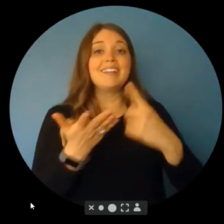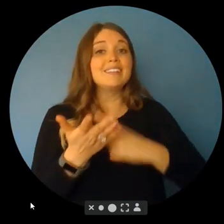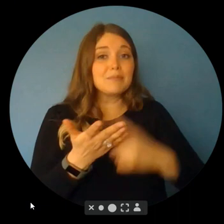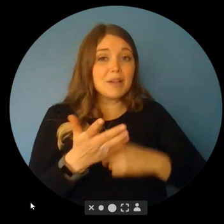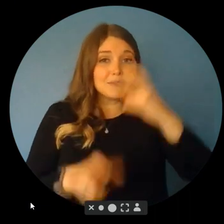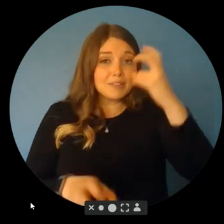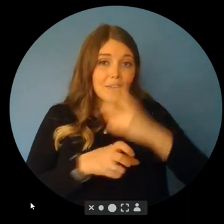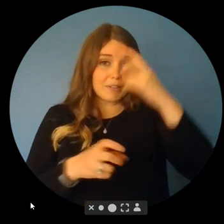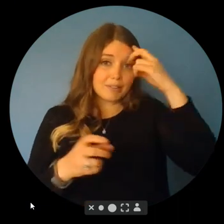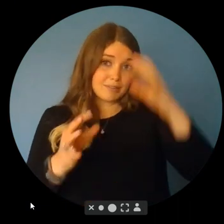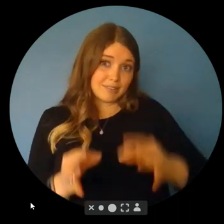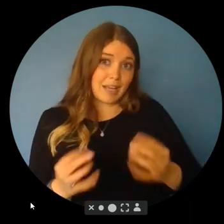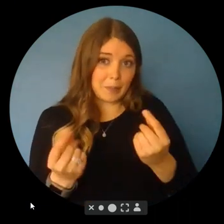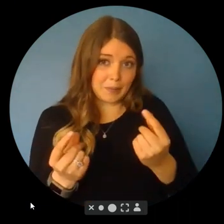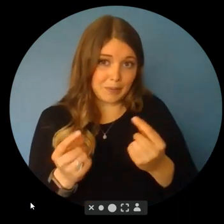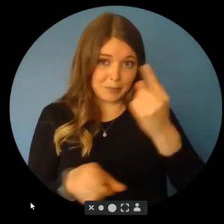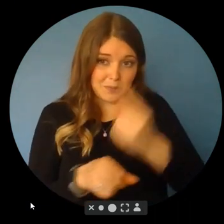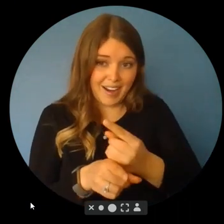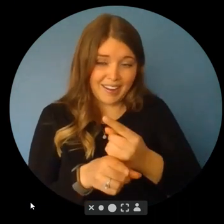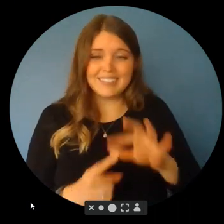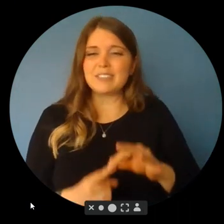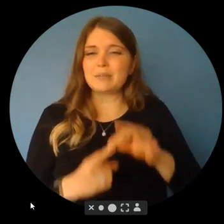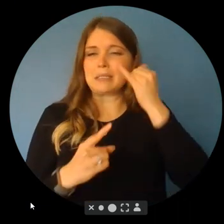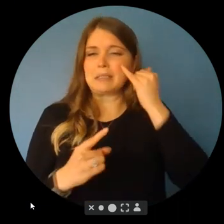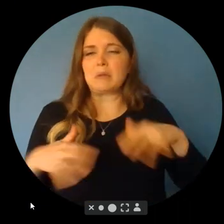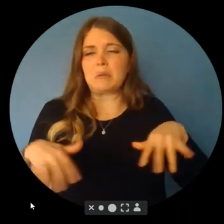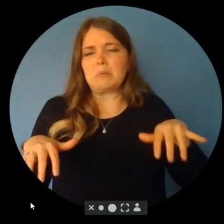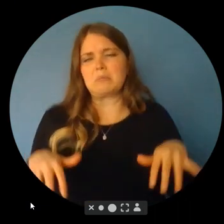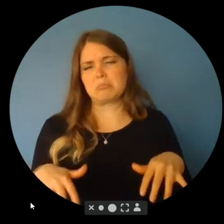up our minds, isn't it? Yeah, especially when we're in a slump.